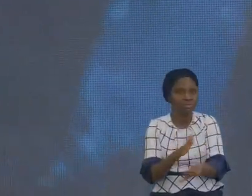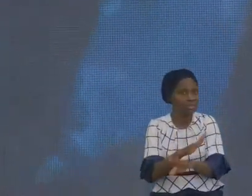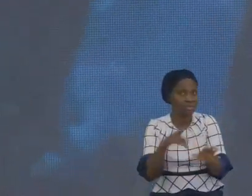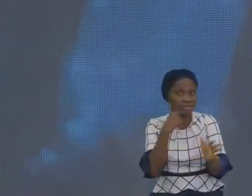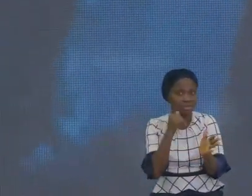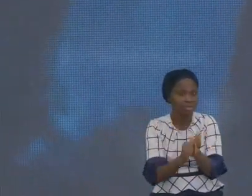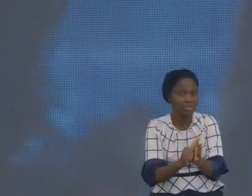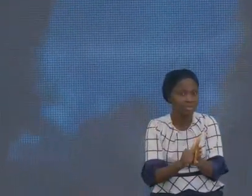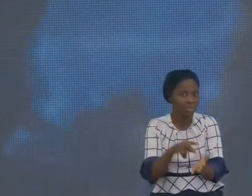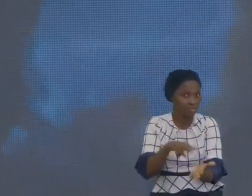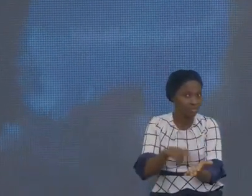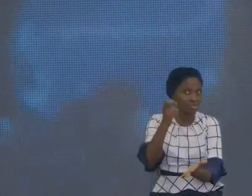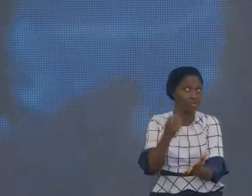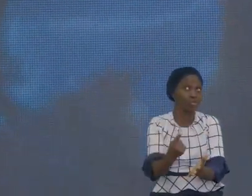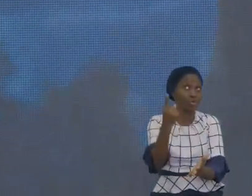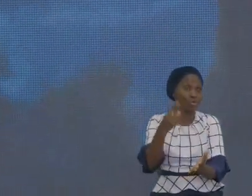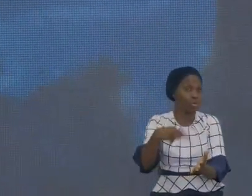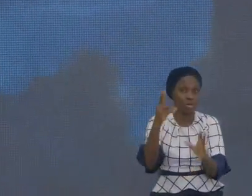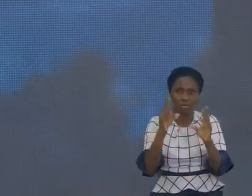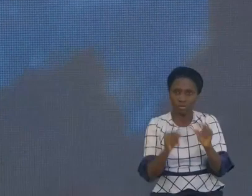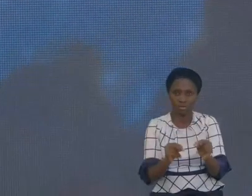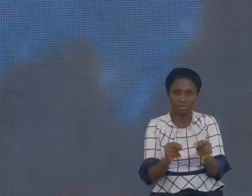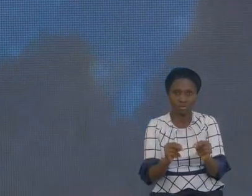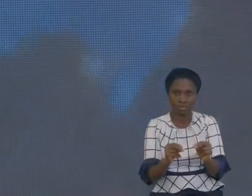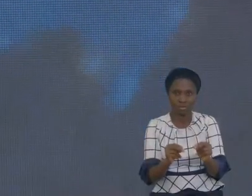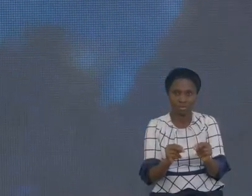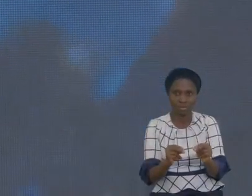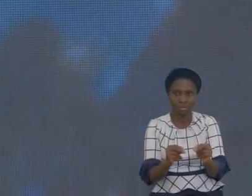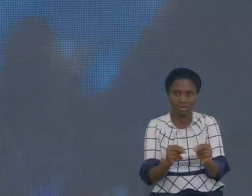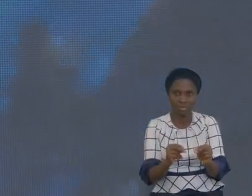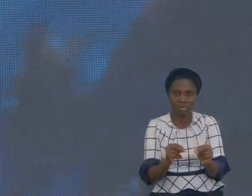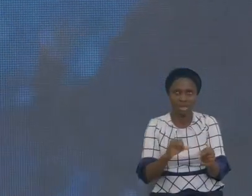I cannot jump and get to the top of that building.